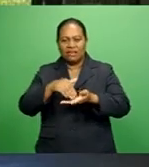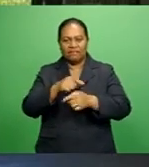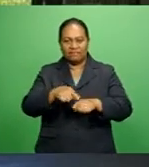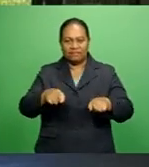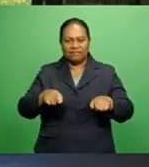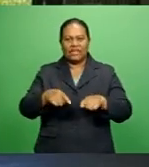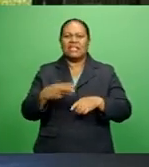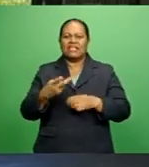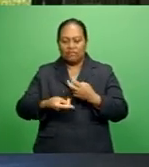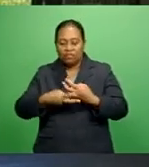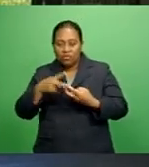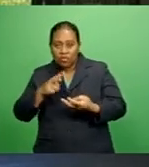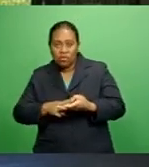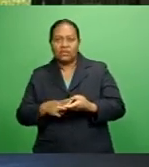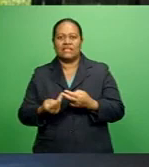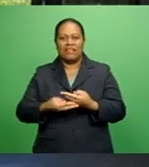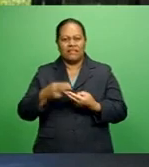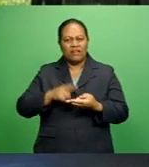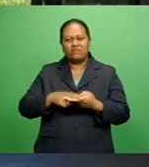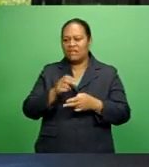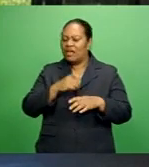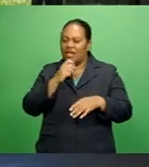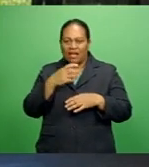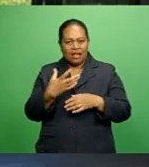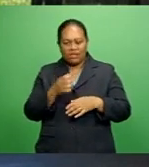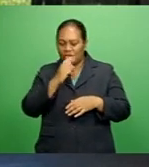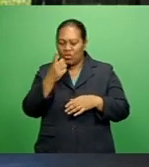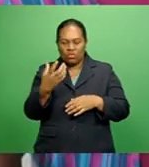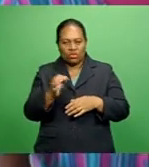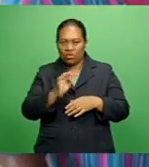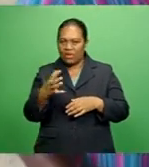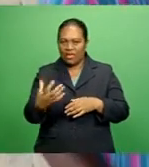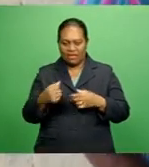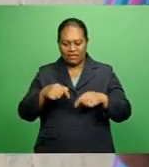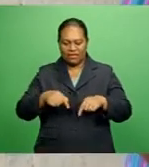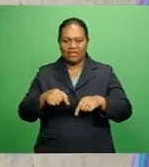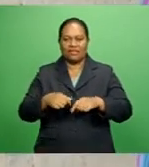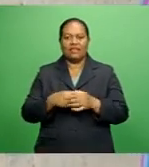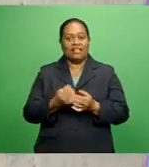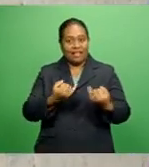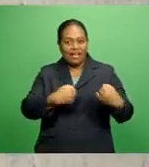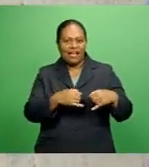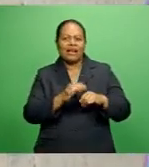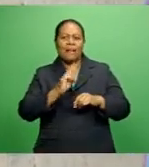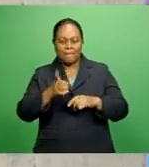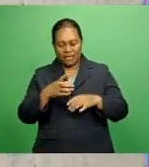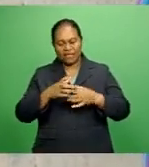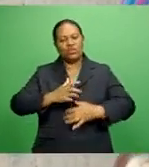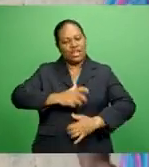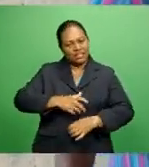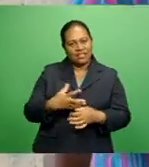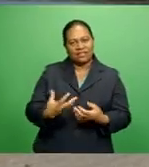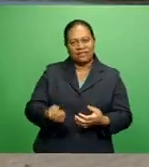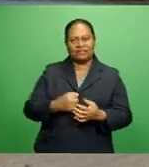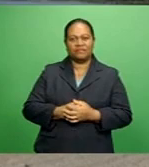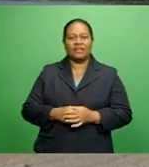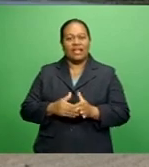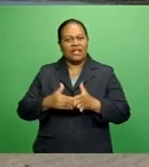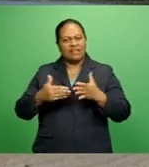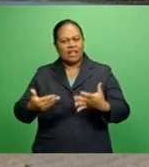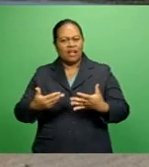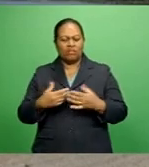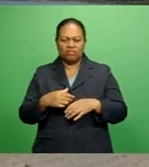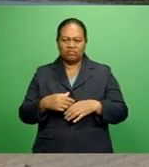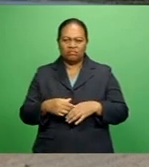fruits and vegetables are not available on the island, but we're adjusting. Vendor Taita Vunivalu says even though business is slow